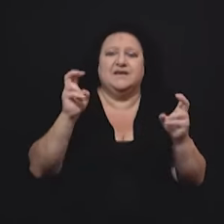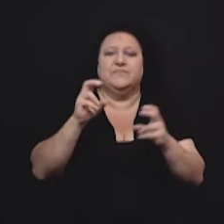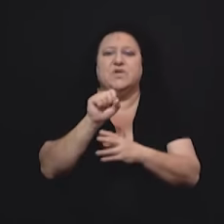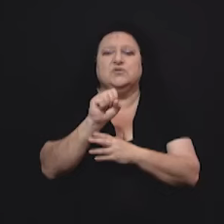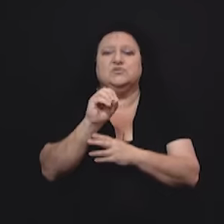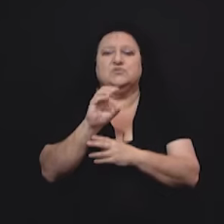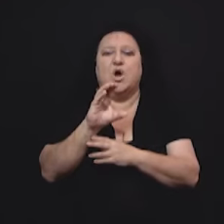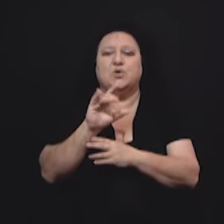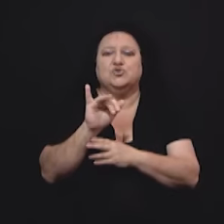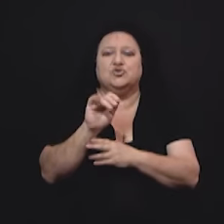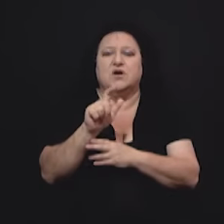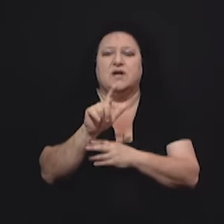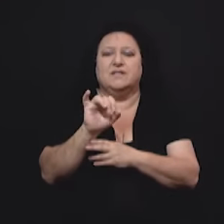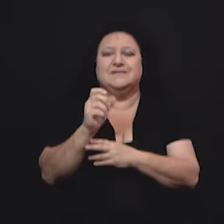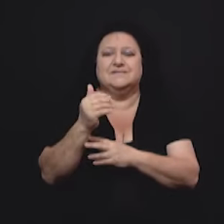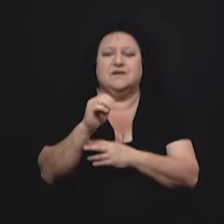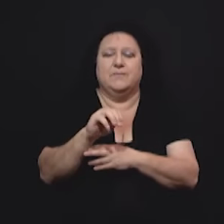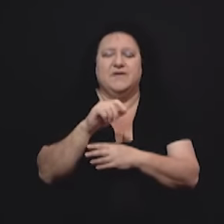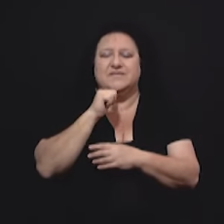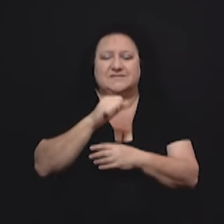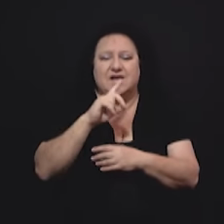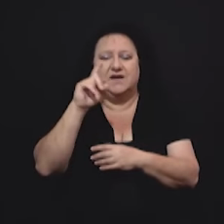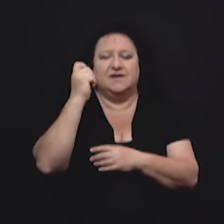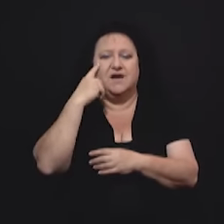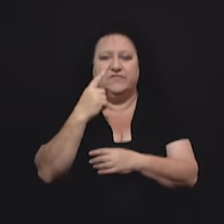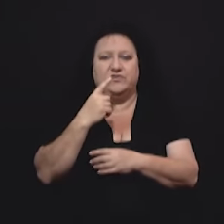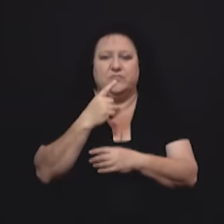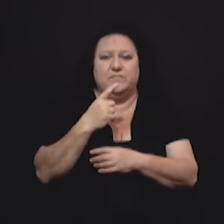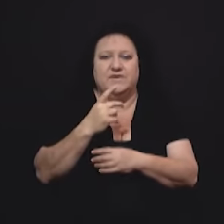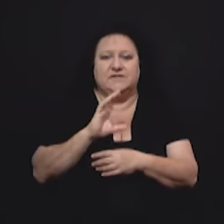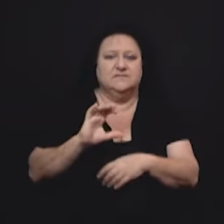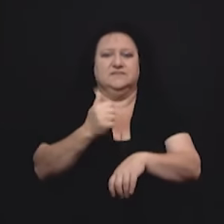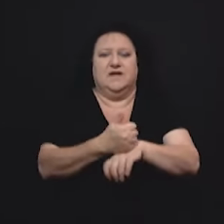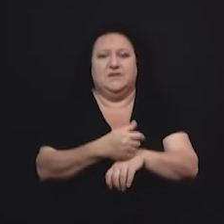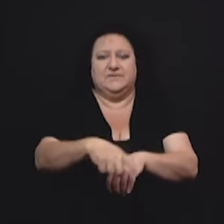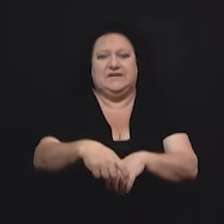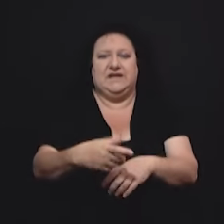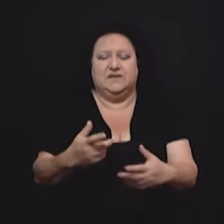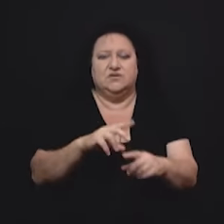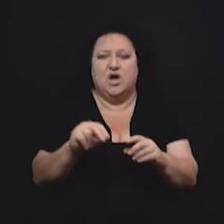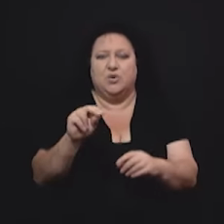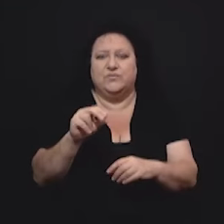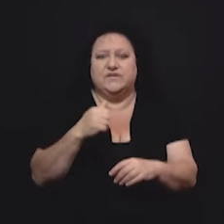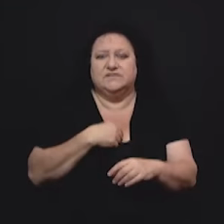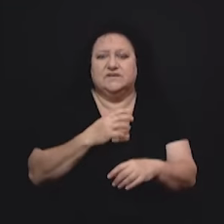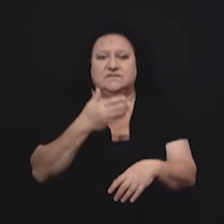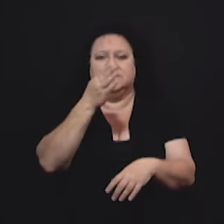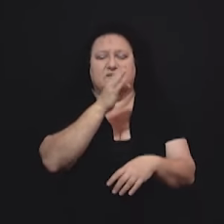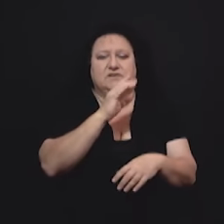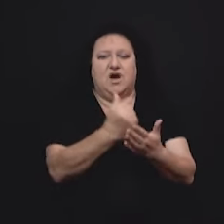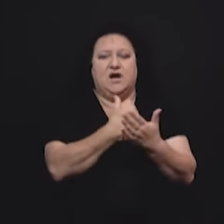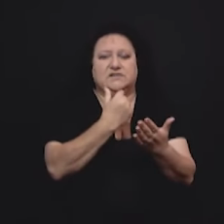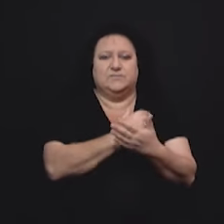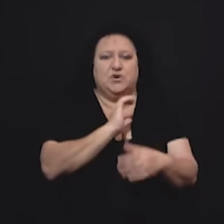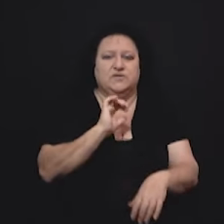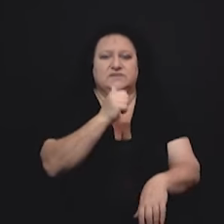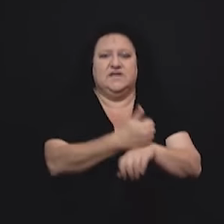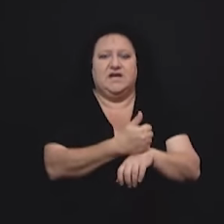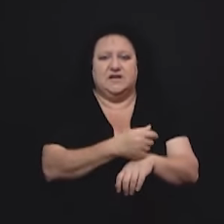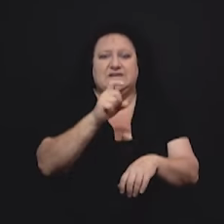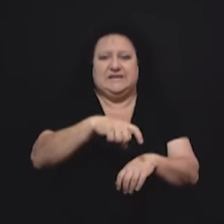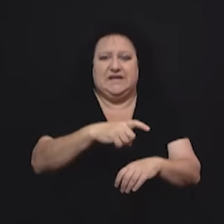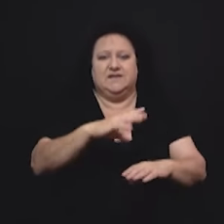that. But this is not government-sanctioned need meeting. This is gospel-sanctioned need meeting. This is